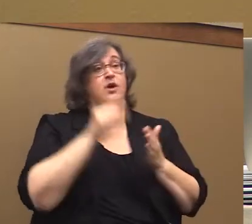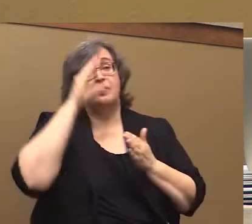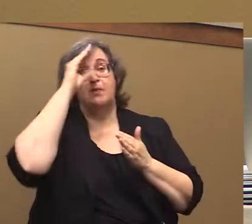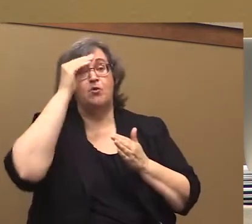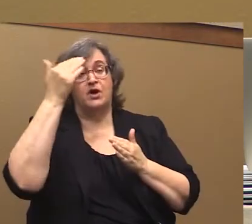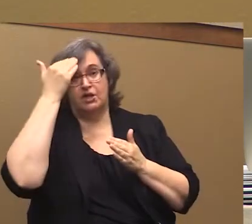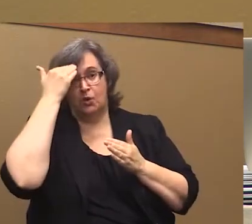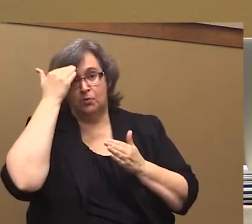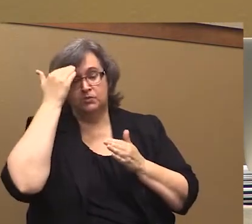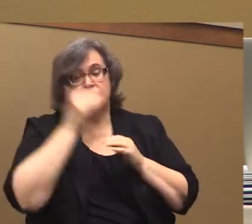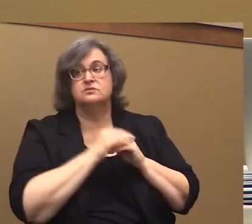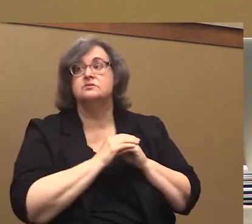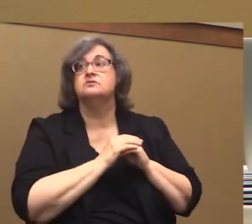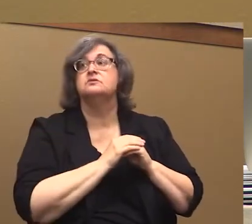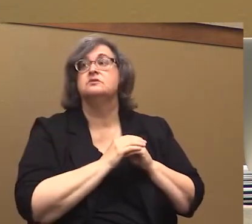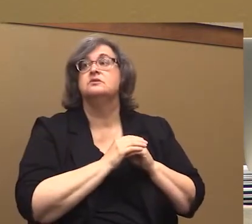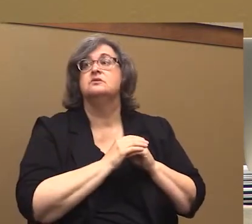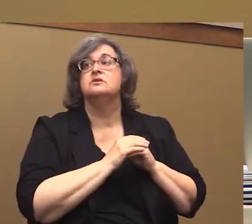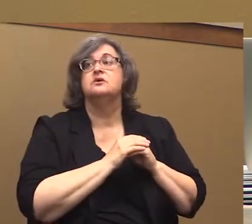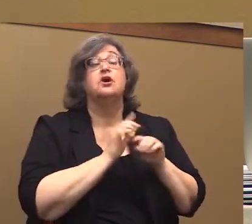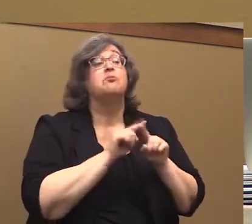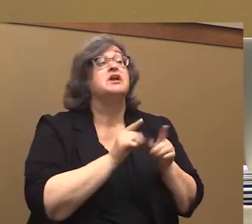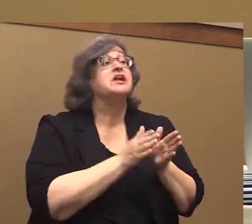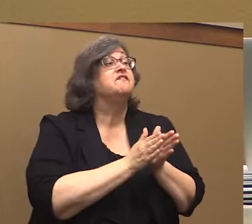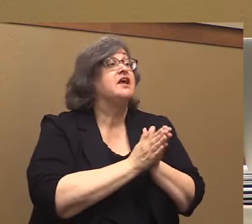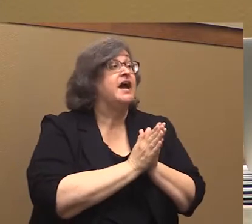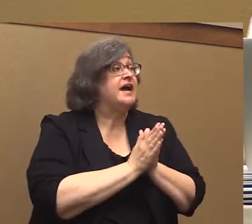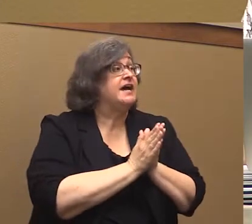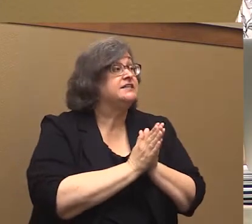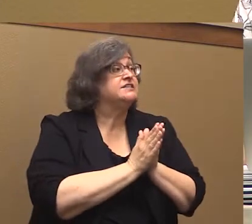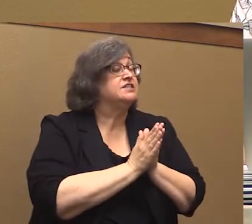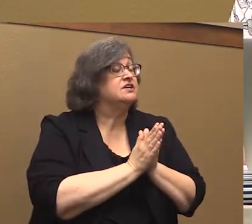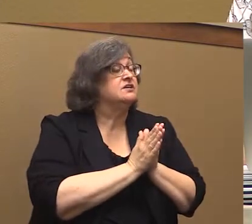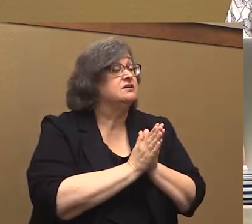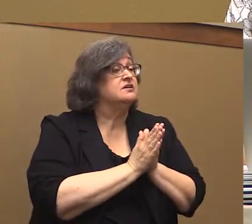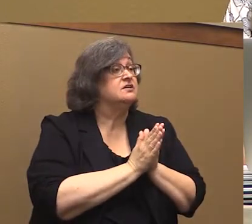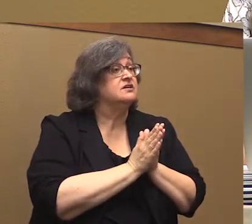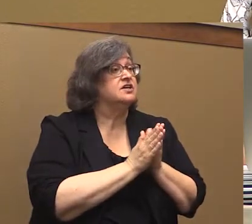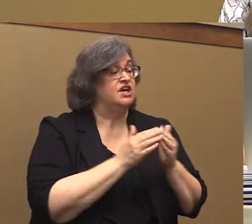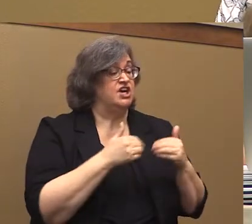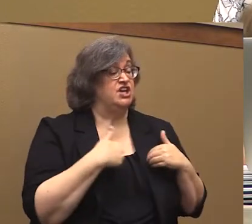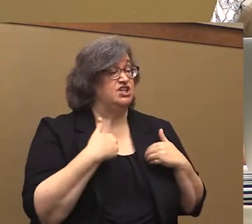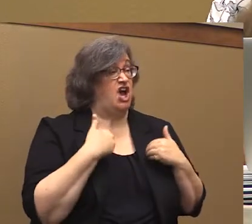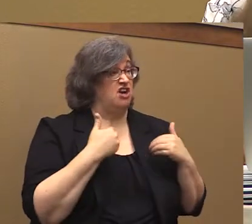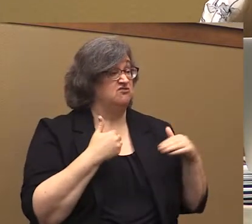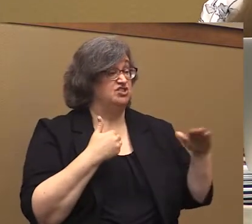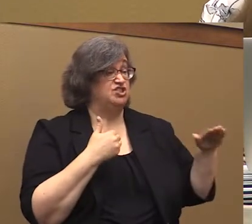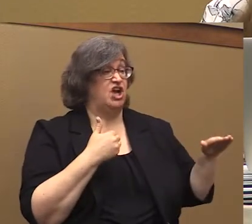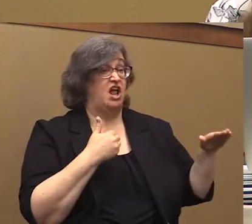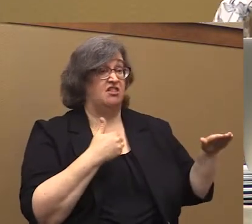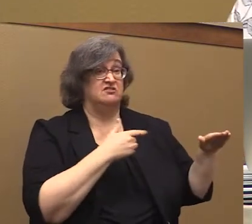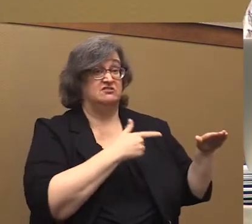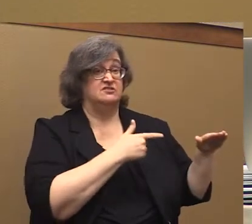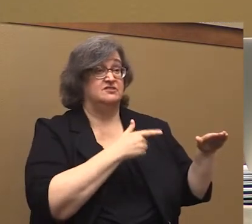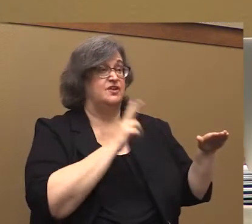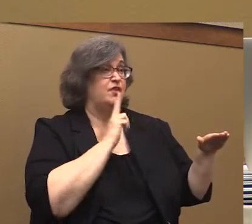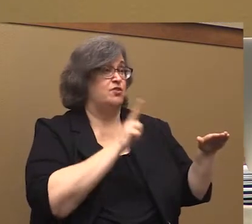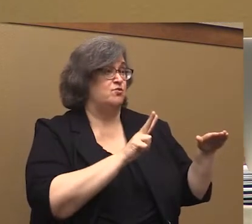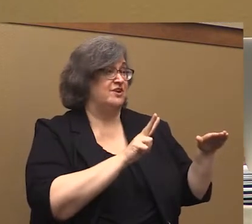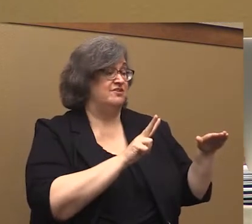what the boy knows. But if you ask this of a young child,